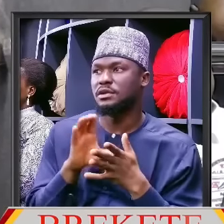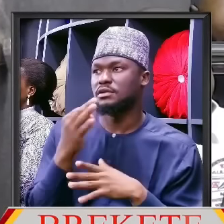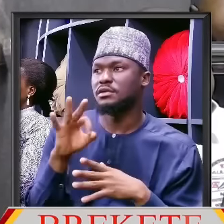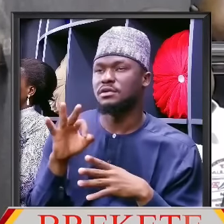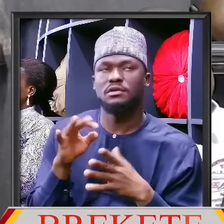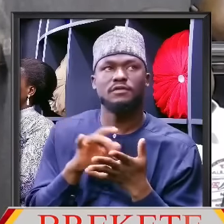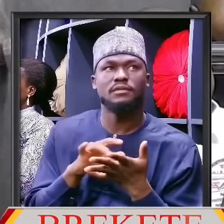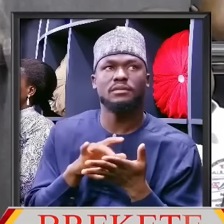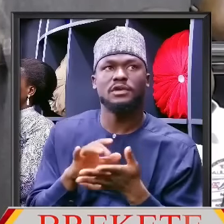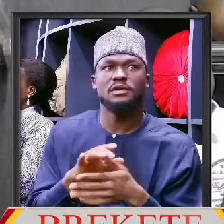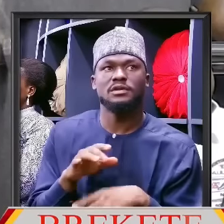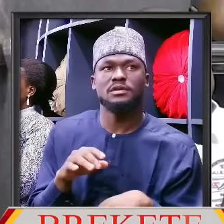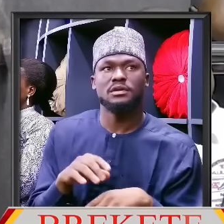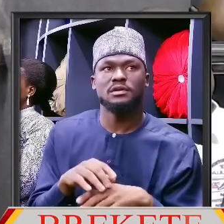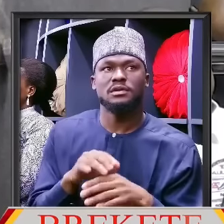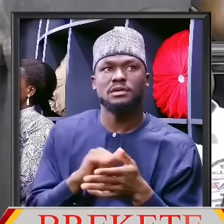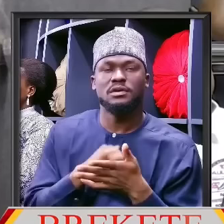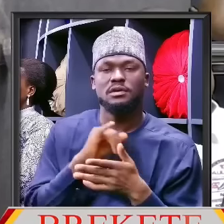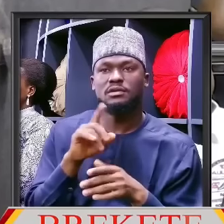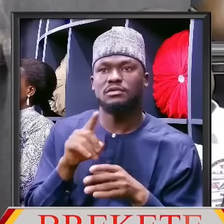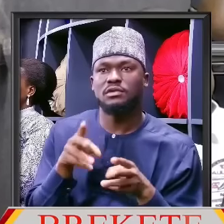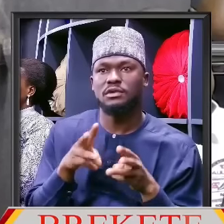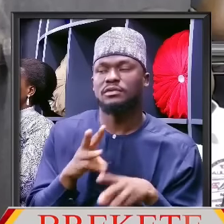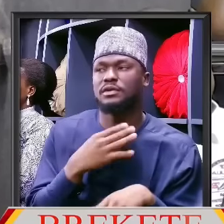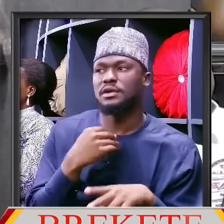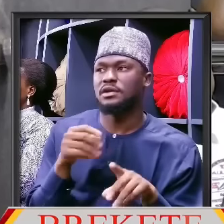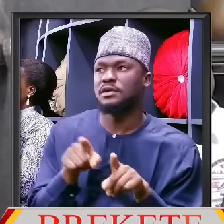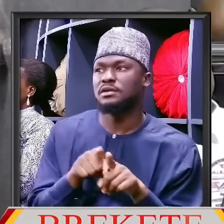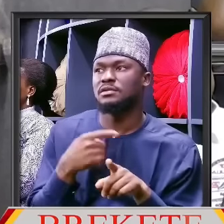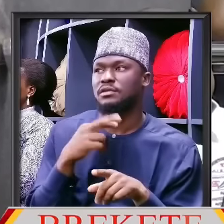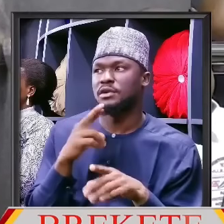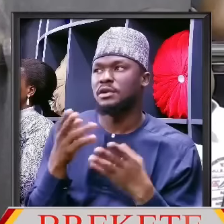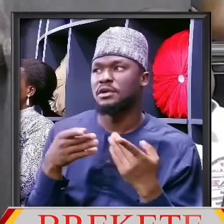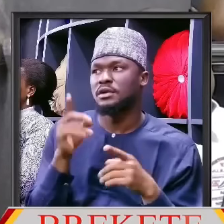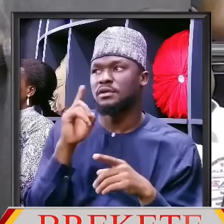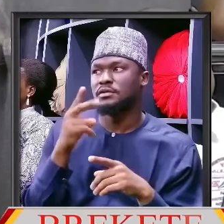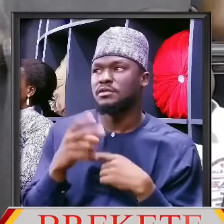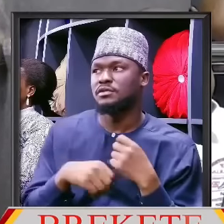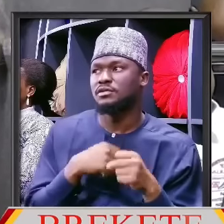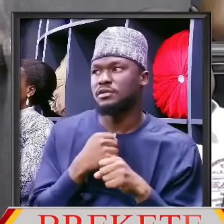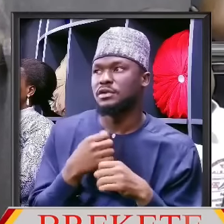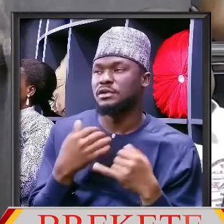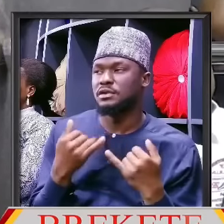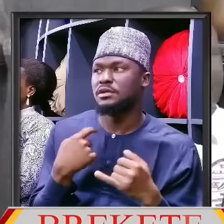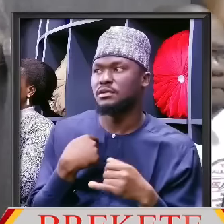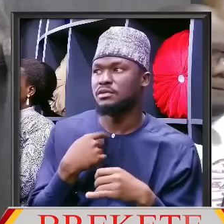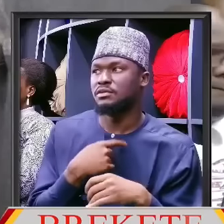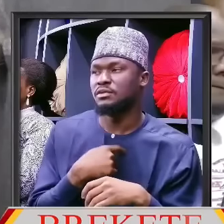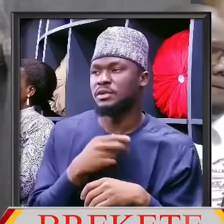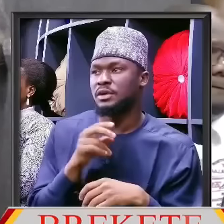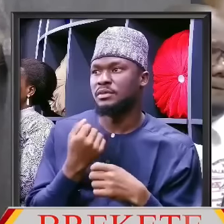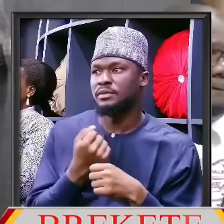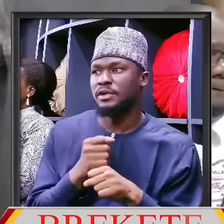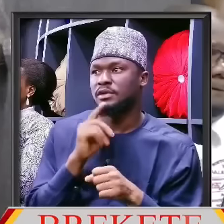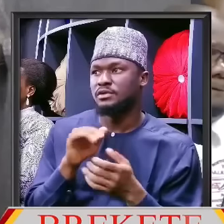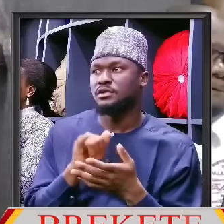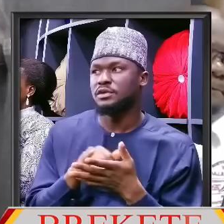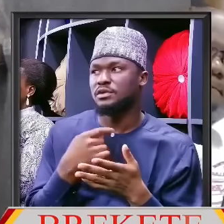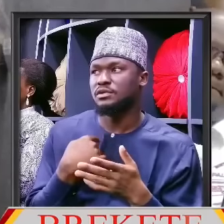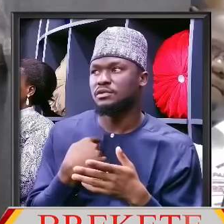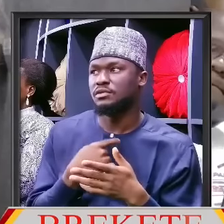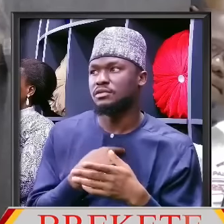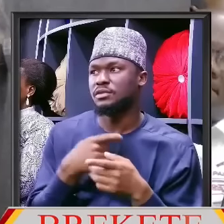the facts. That now one way, and as management, we don't be here for 2 years plus now. We ensure, say, we sustain